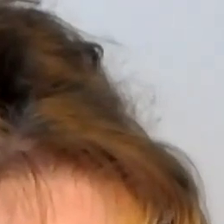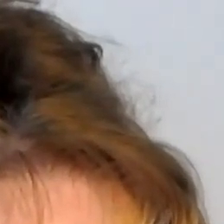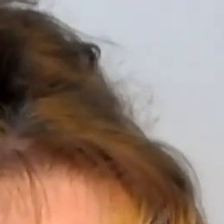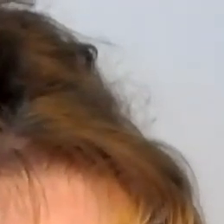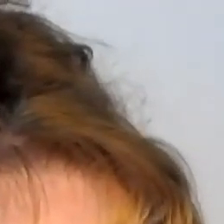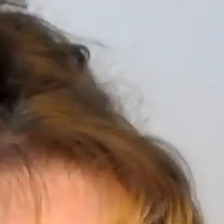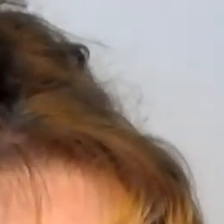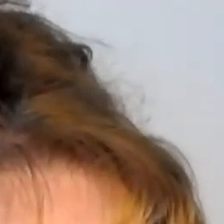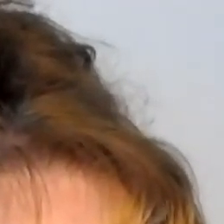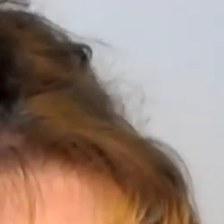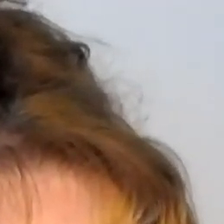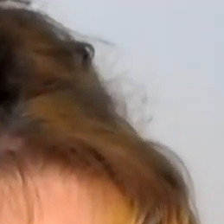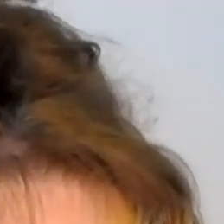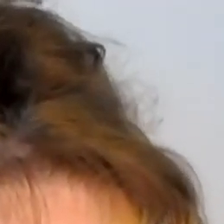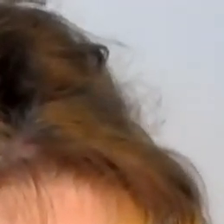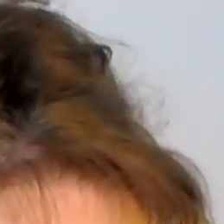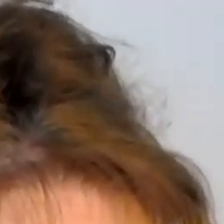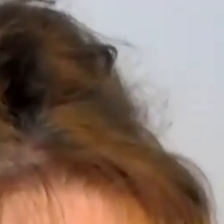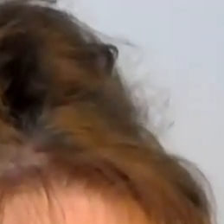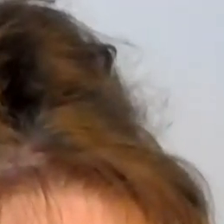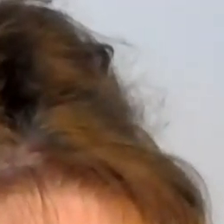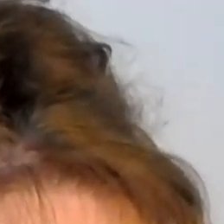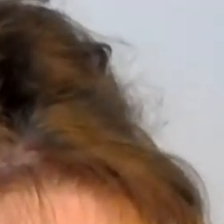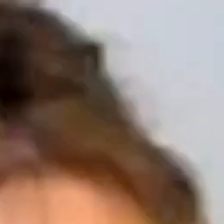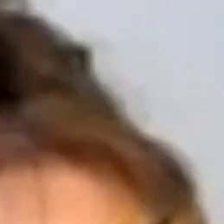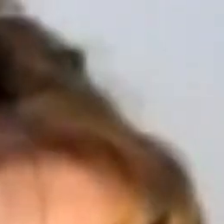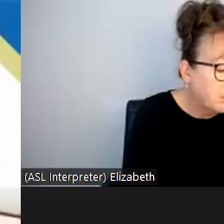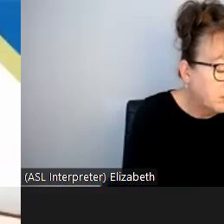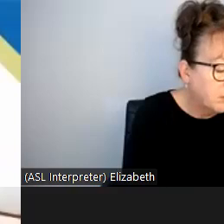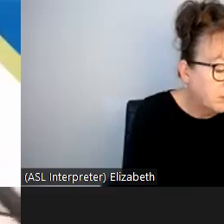Oh, yep, looks like you're recording locally, Leah.